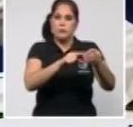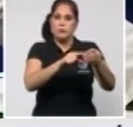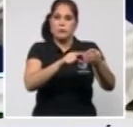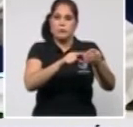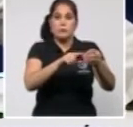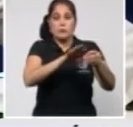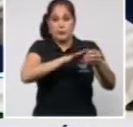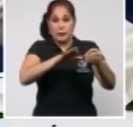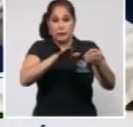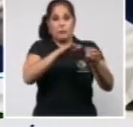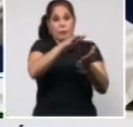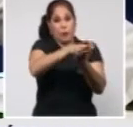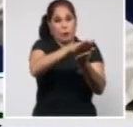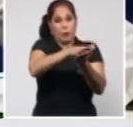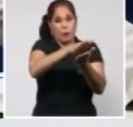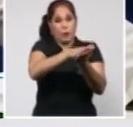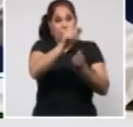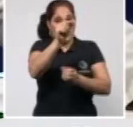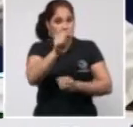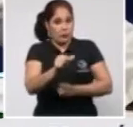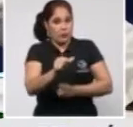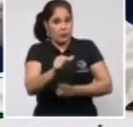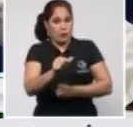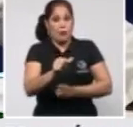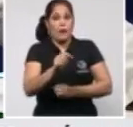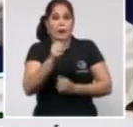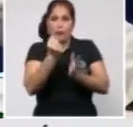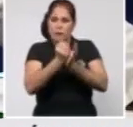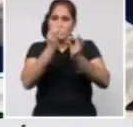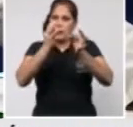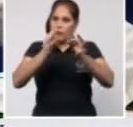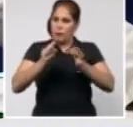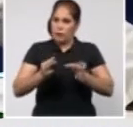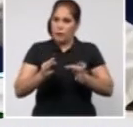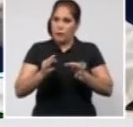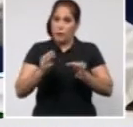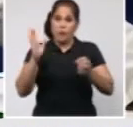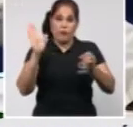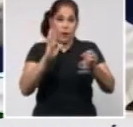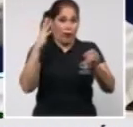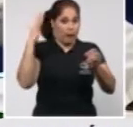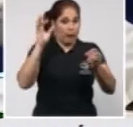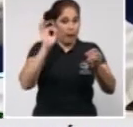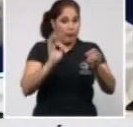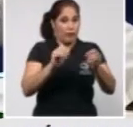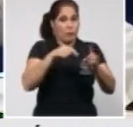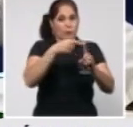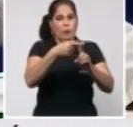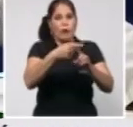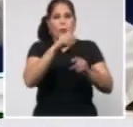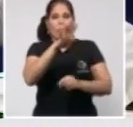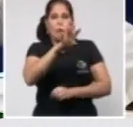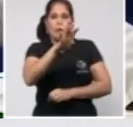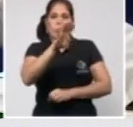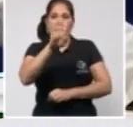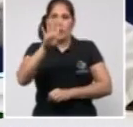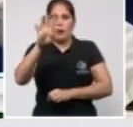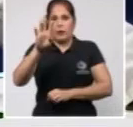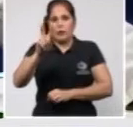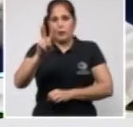the pandemic began have shown no symptoms at the time of testing. And this figure rises